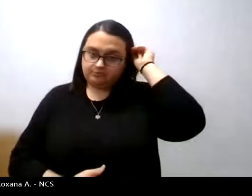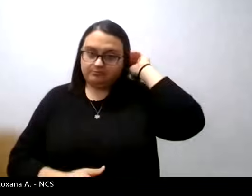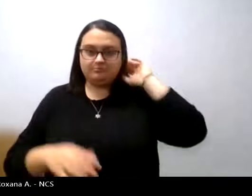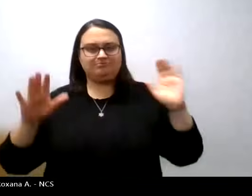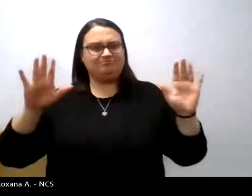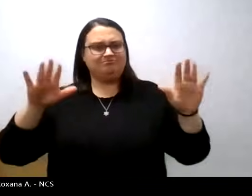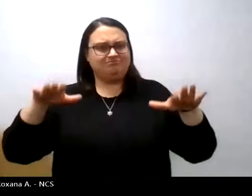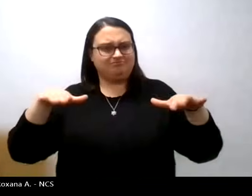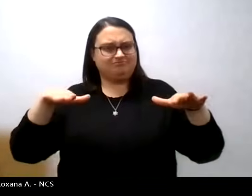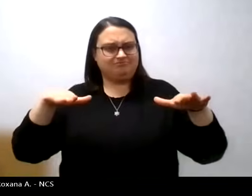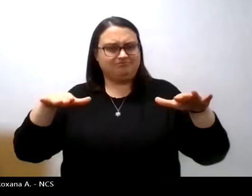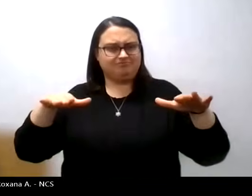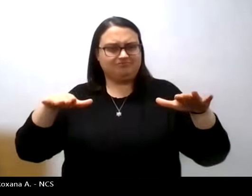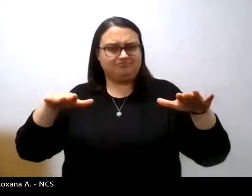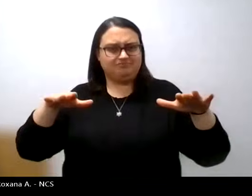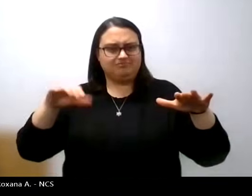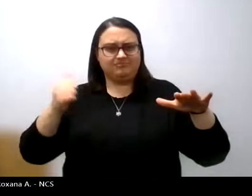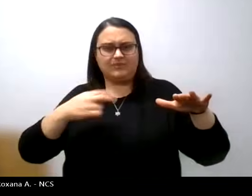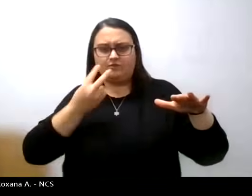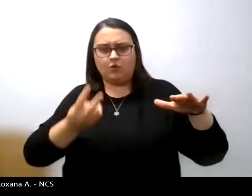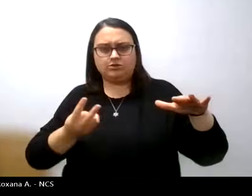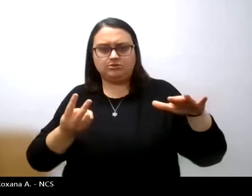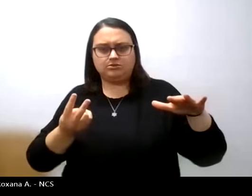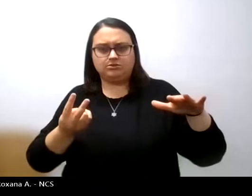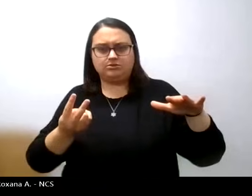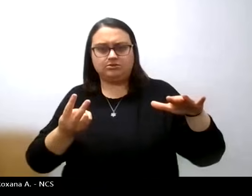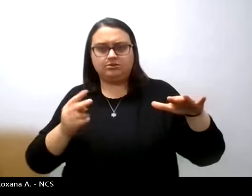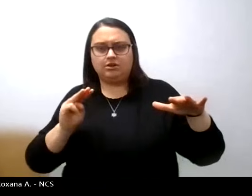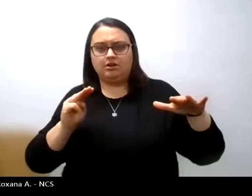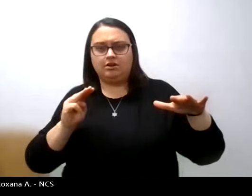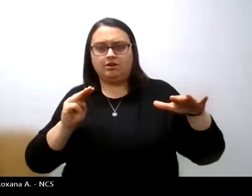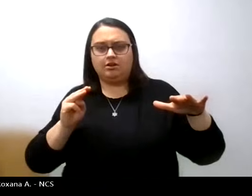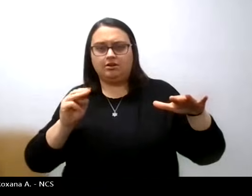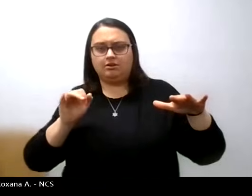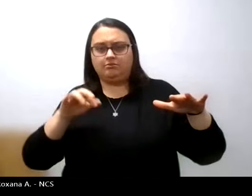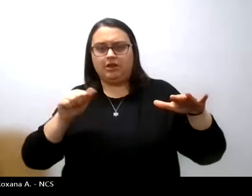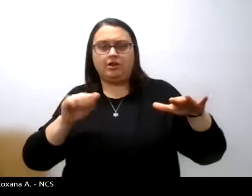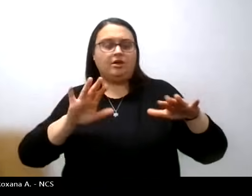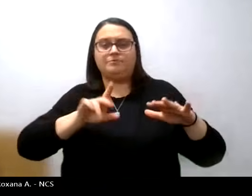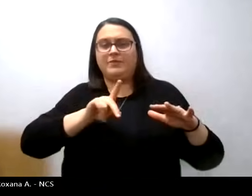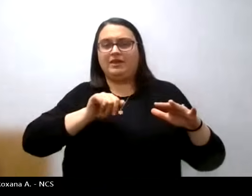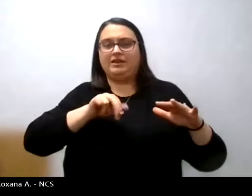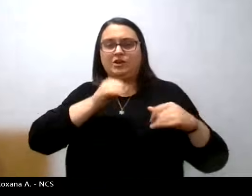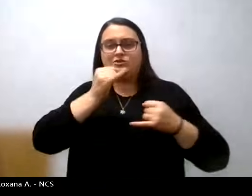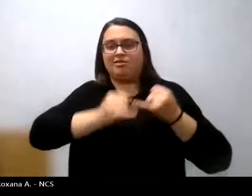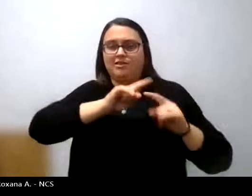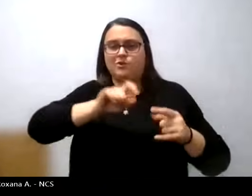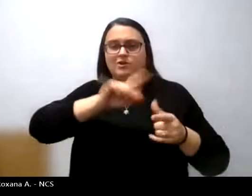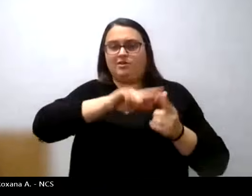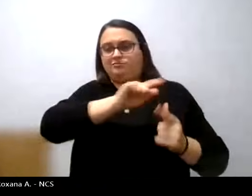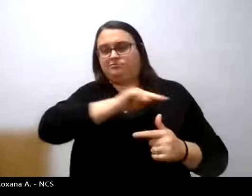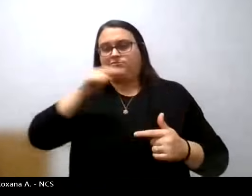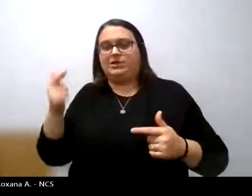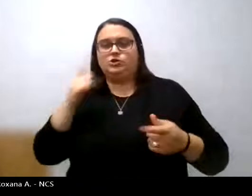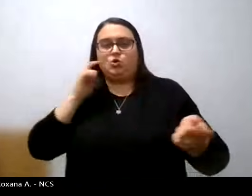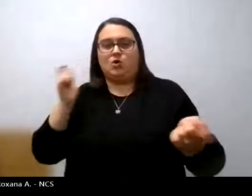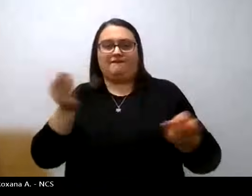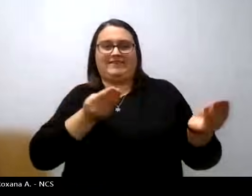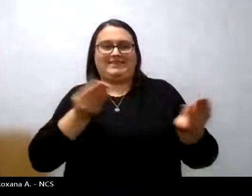This is, go ahead. Go ahead. Go ahead, Mira. Let me just finish Karis's last question, and then I'll hand off to you to